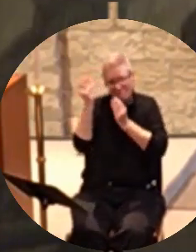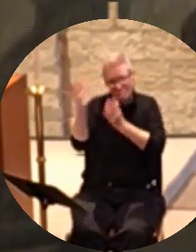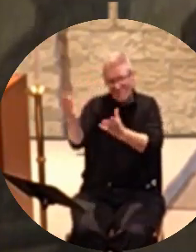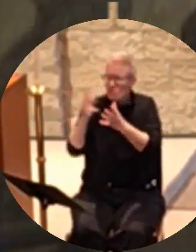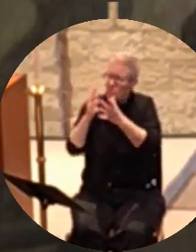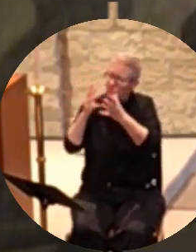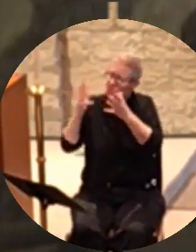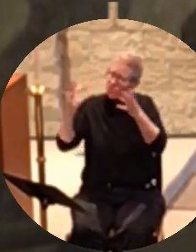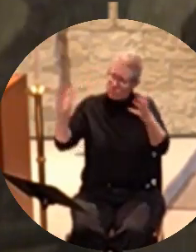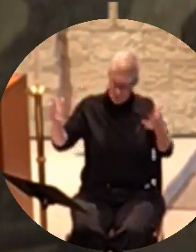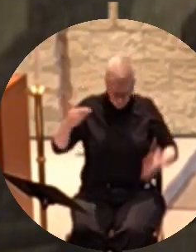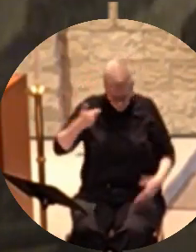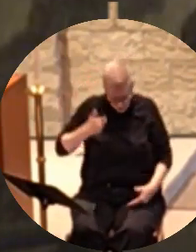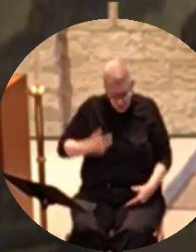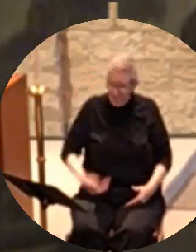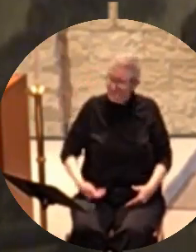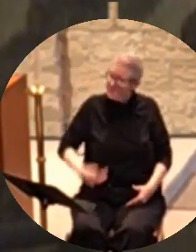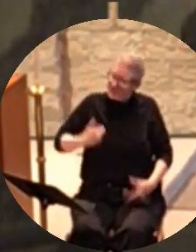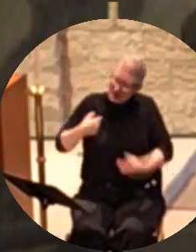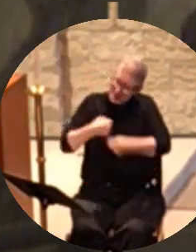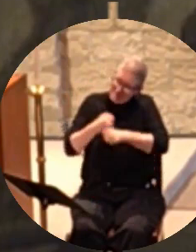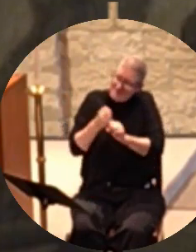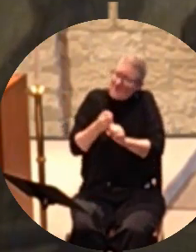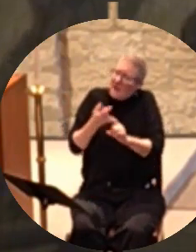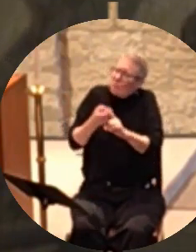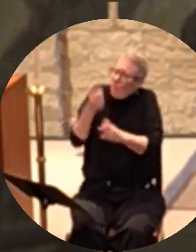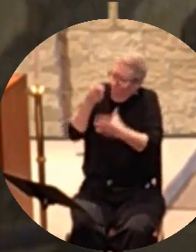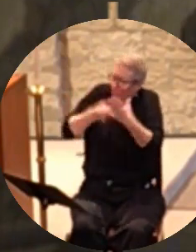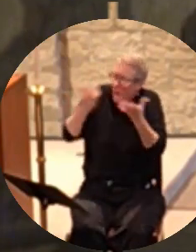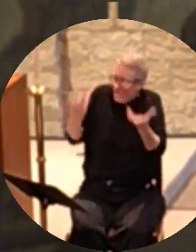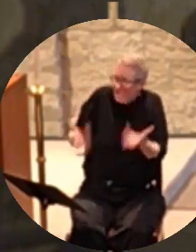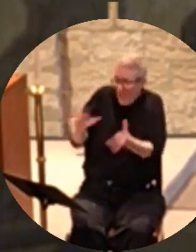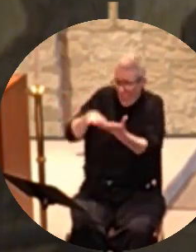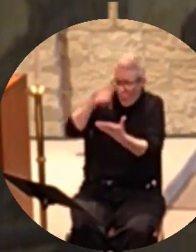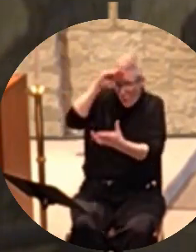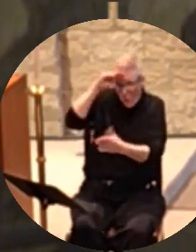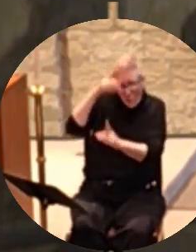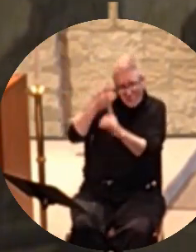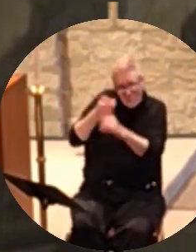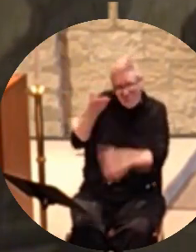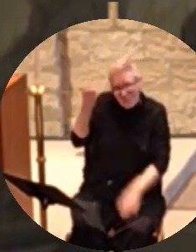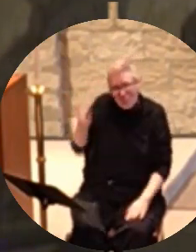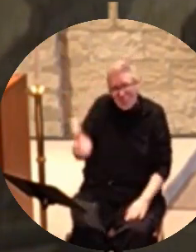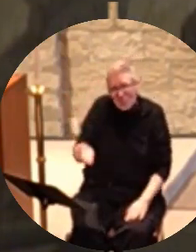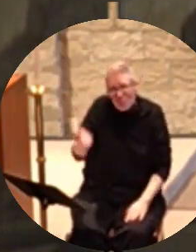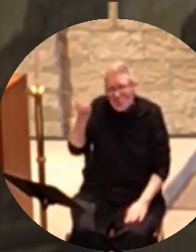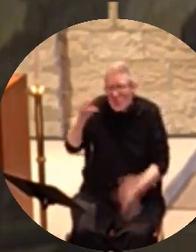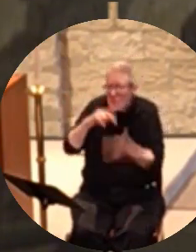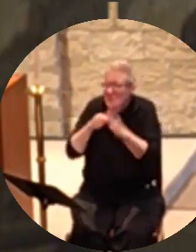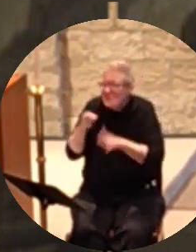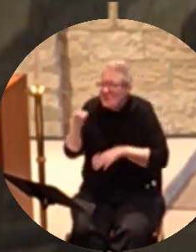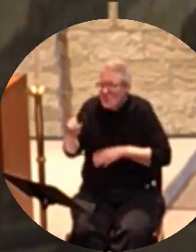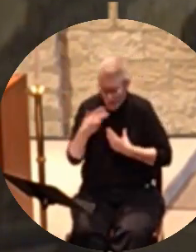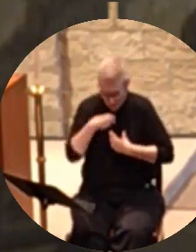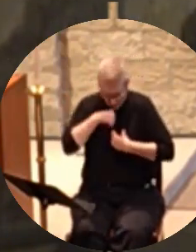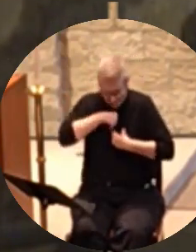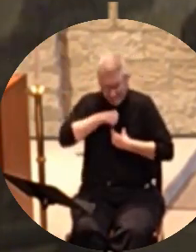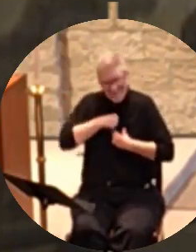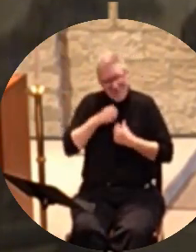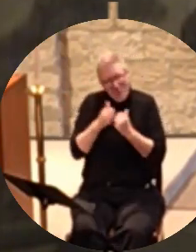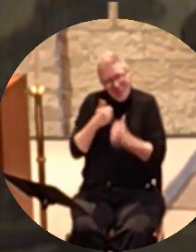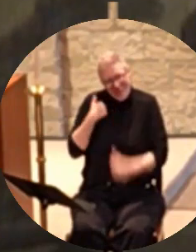made of what I learned from you. You'll be with me, just like